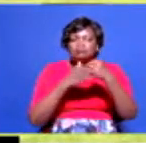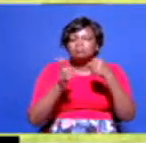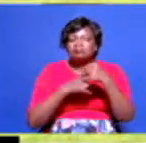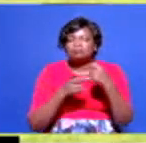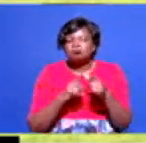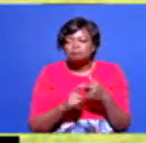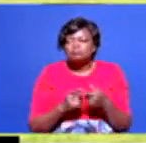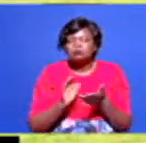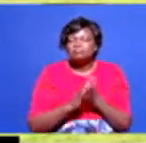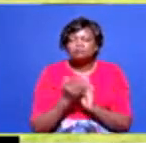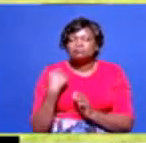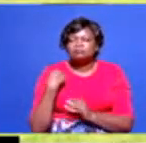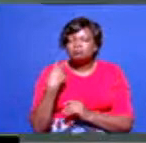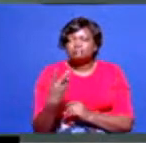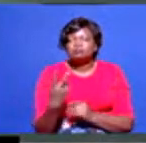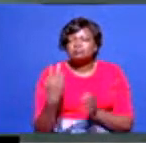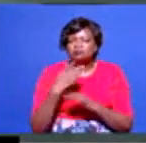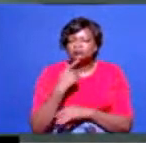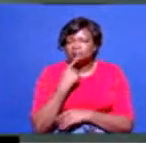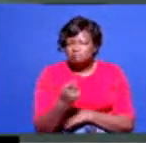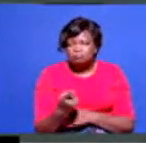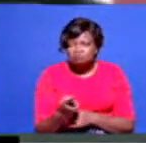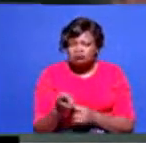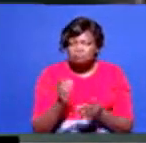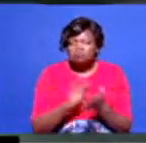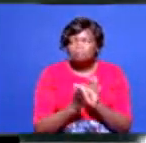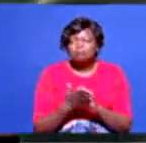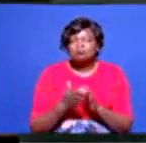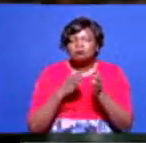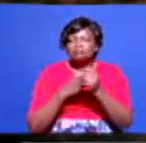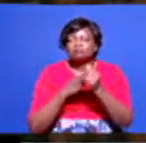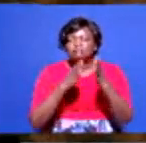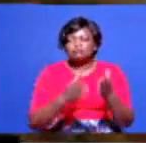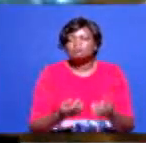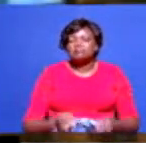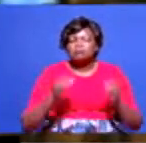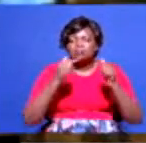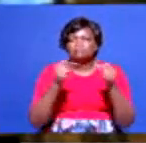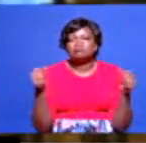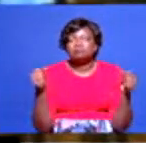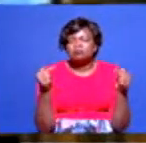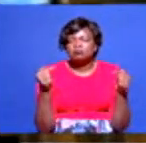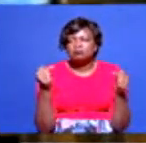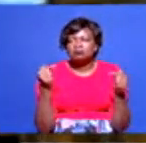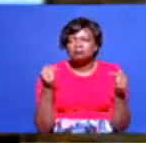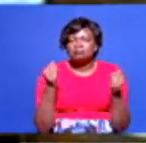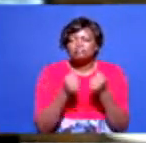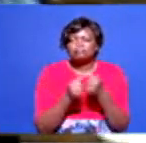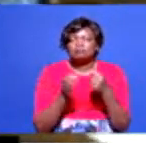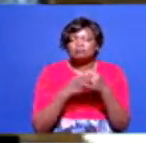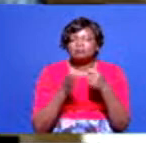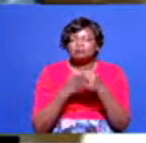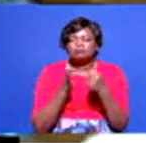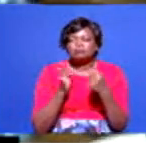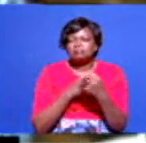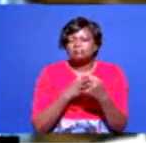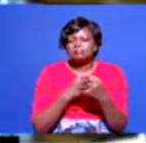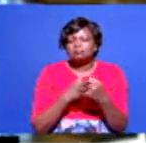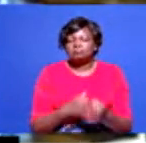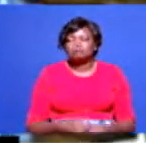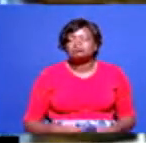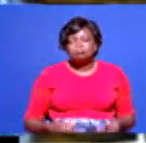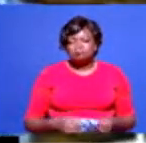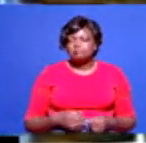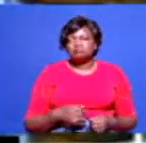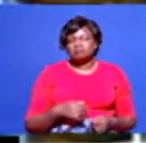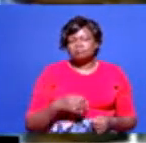finishing second behind Moi and becoming the leader of the official opposition in 1998. Mwai Kibaki